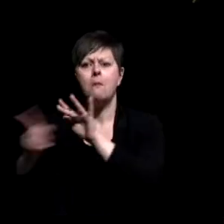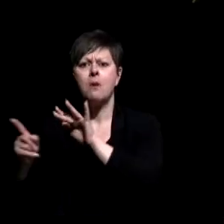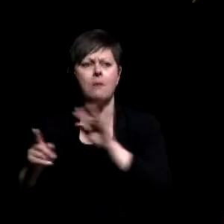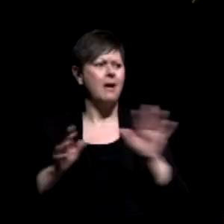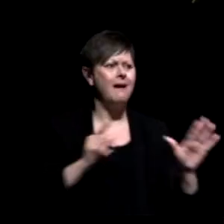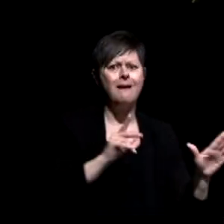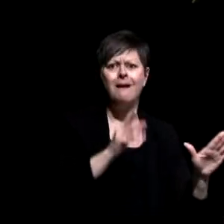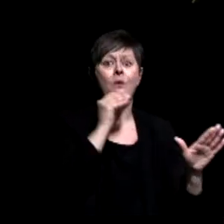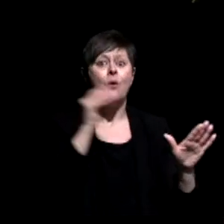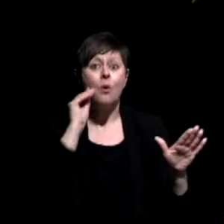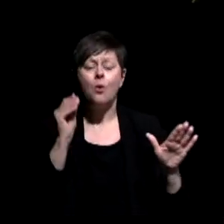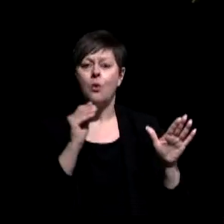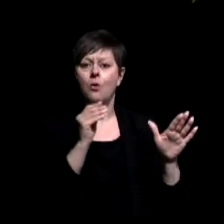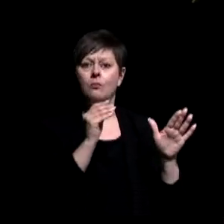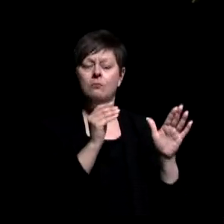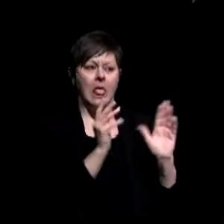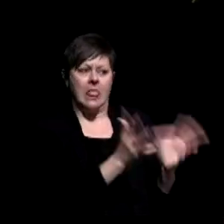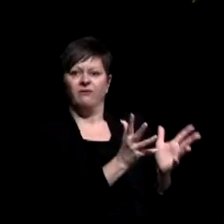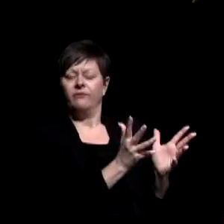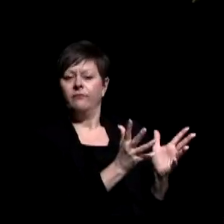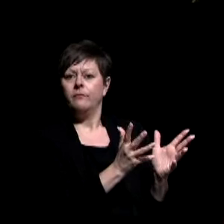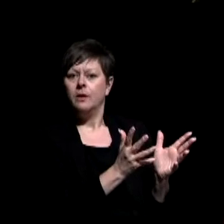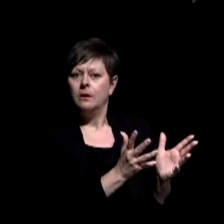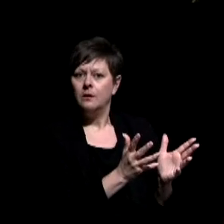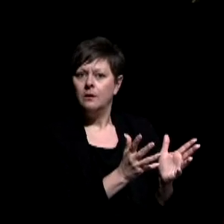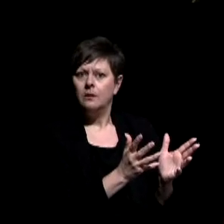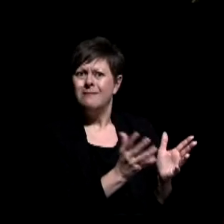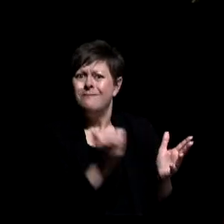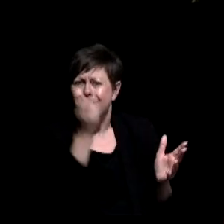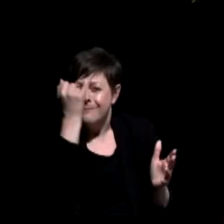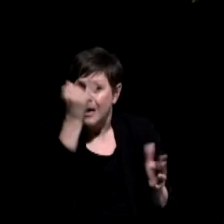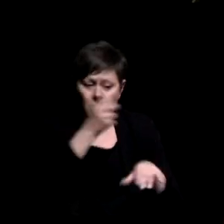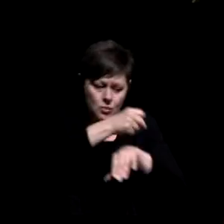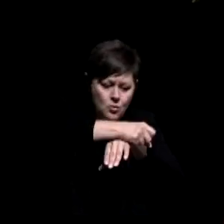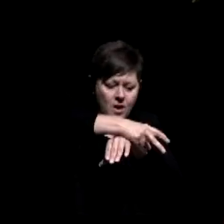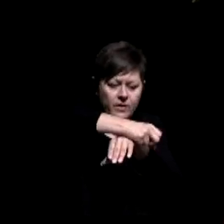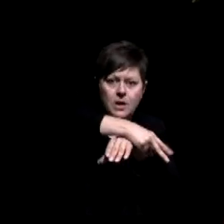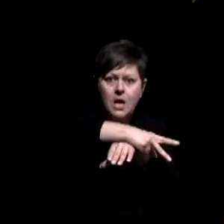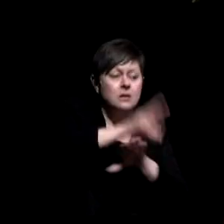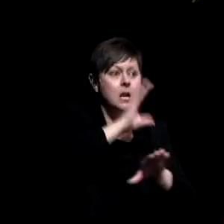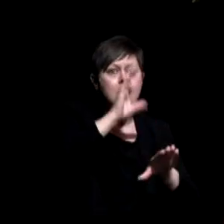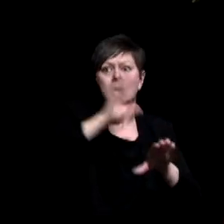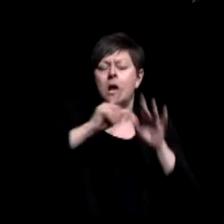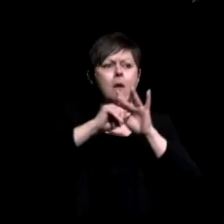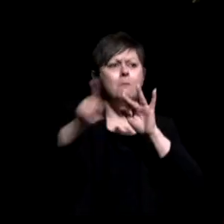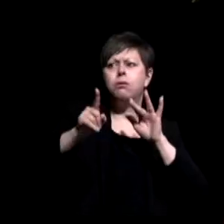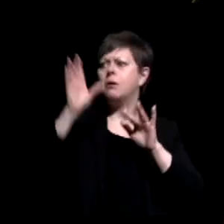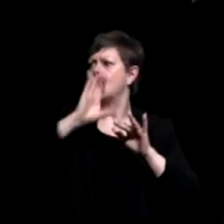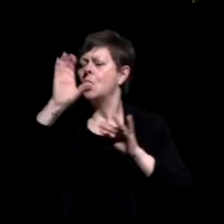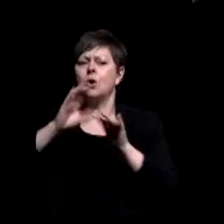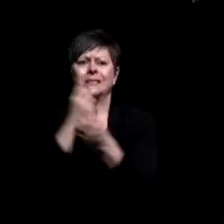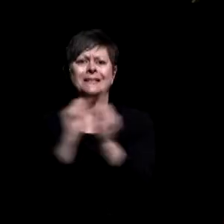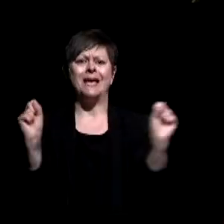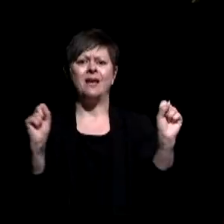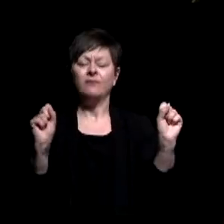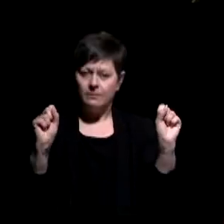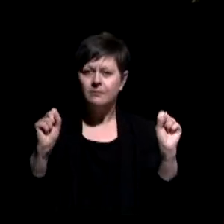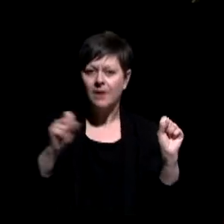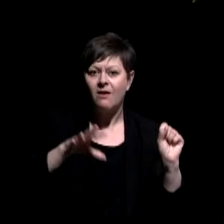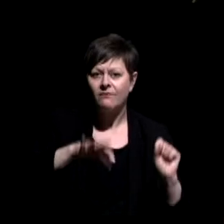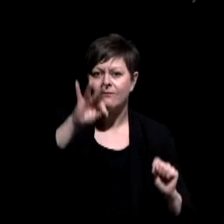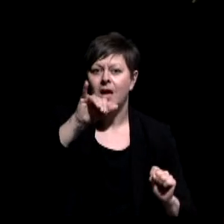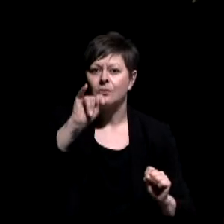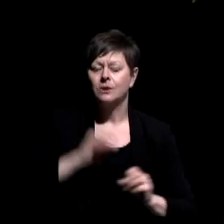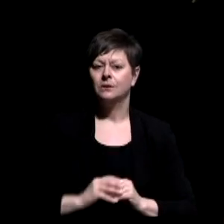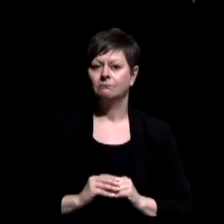from their place of work, leaving in the middle of the night looking for refuge. And they found it in the